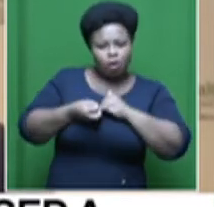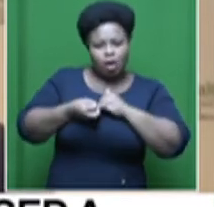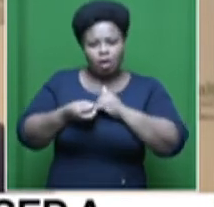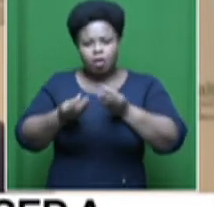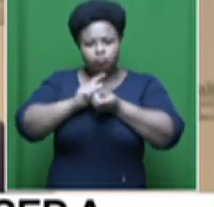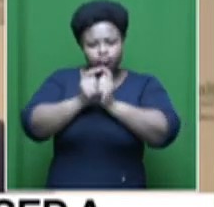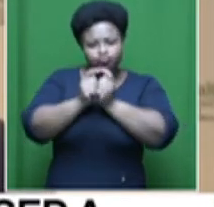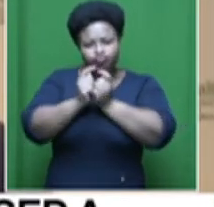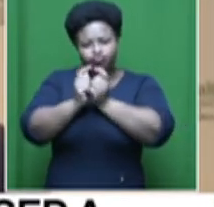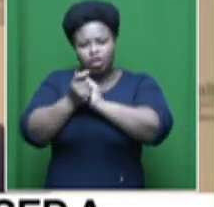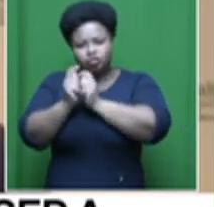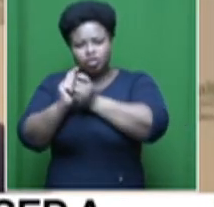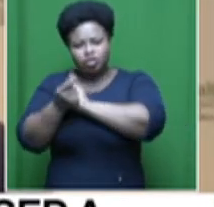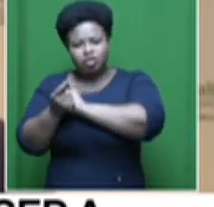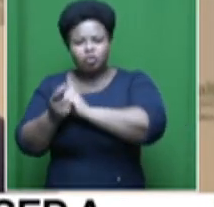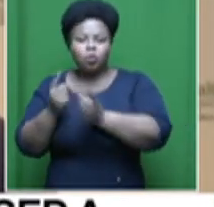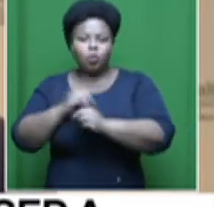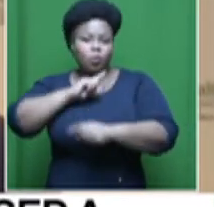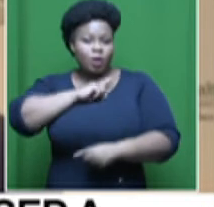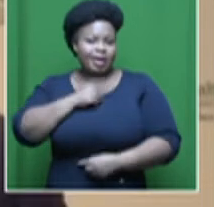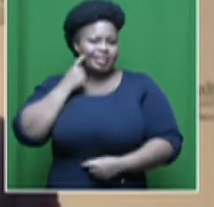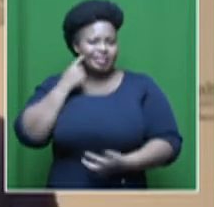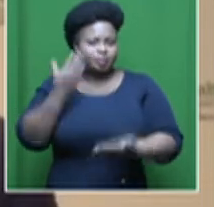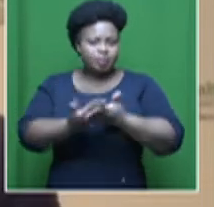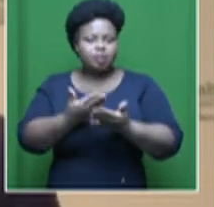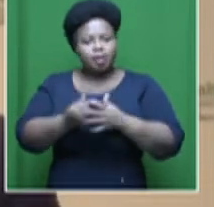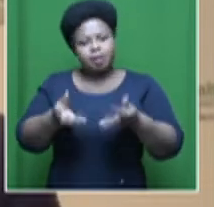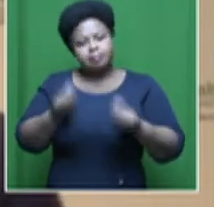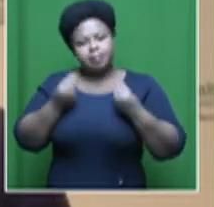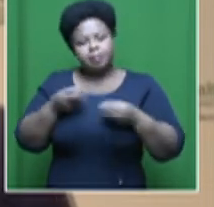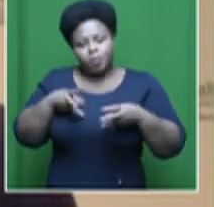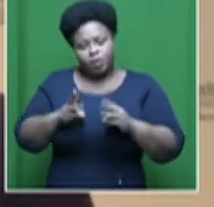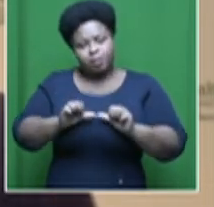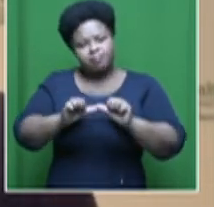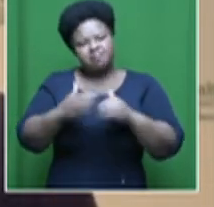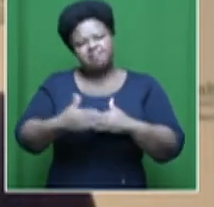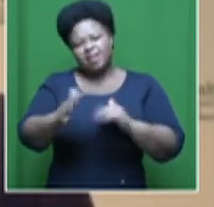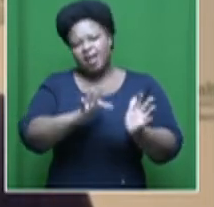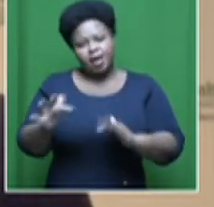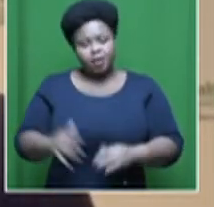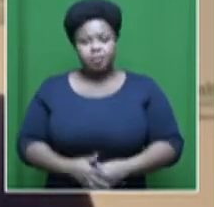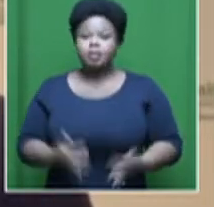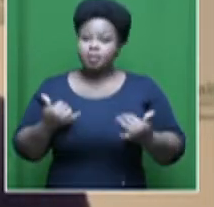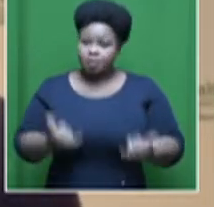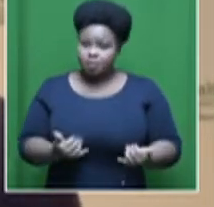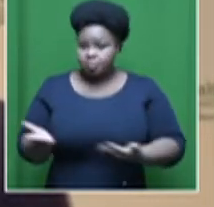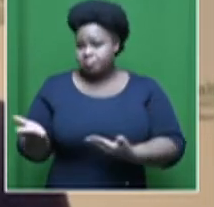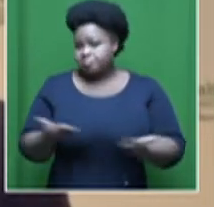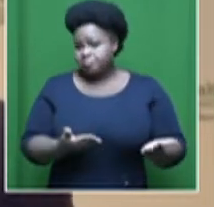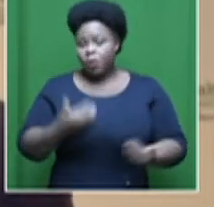try and conjure together so that we can formulate the best way forward. At this point, therefore, I'd like to